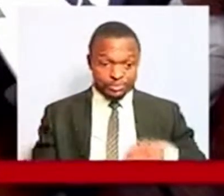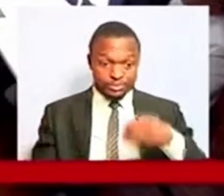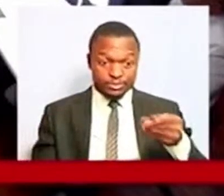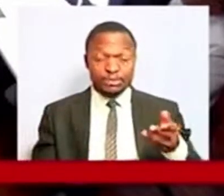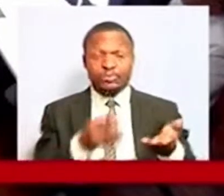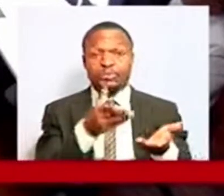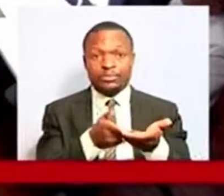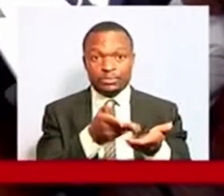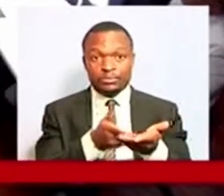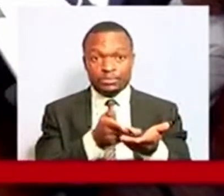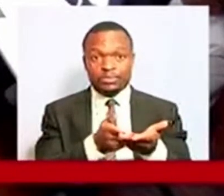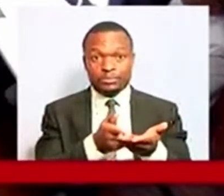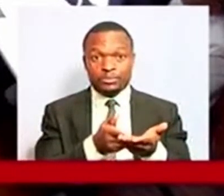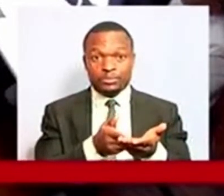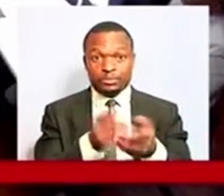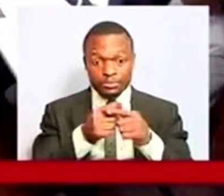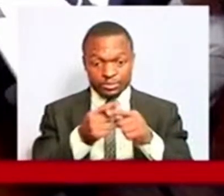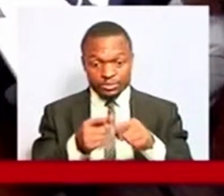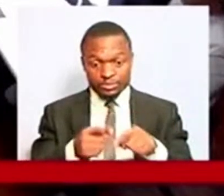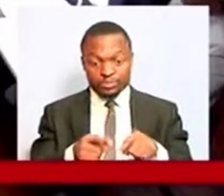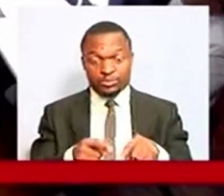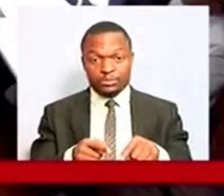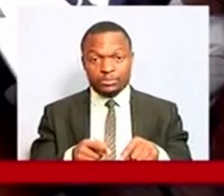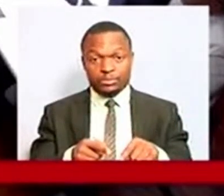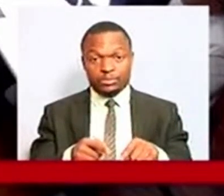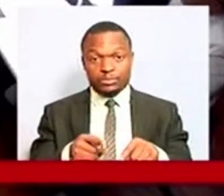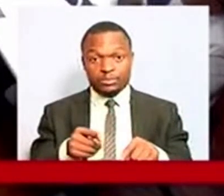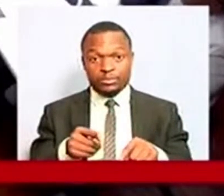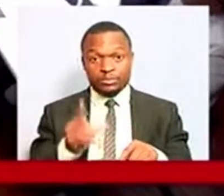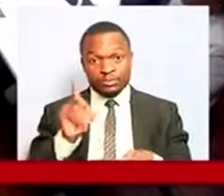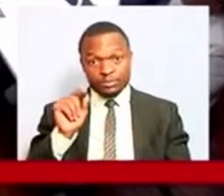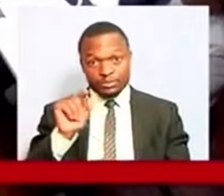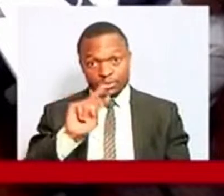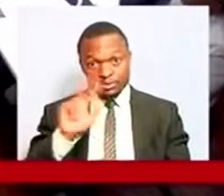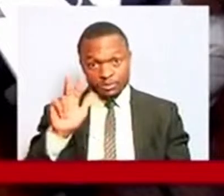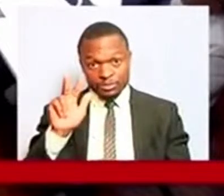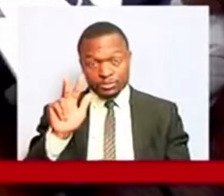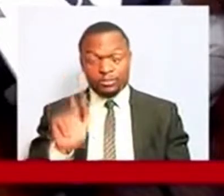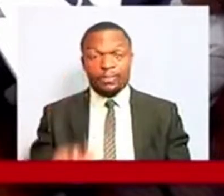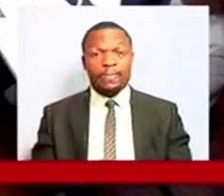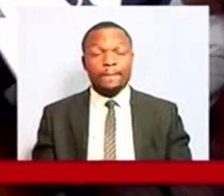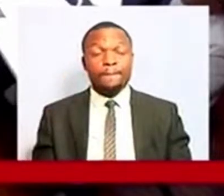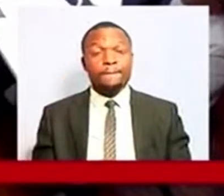this incurred in the financial year 2023.